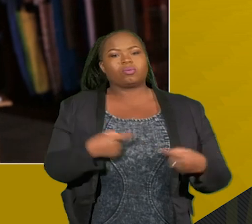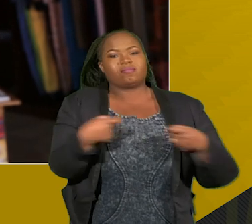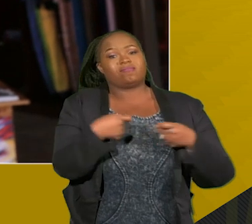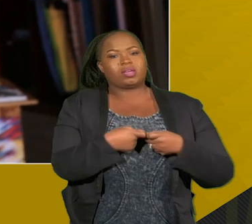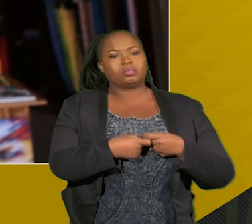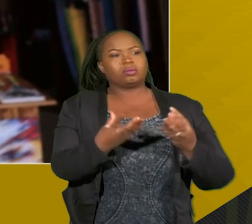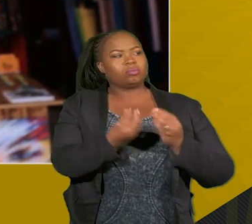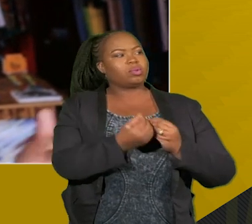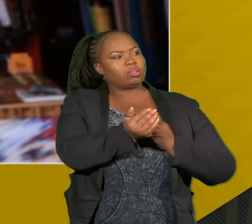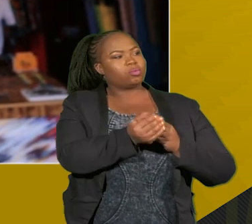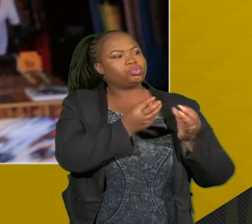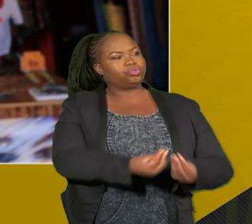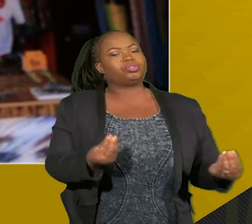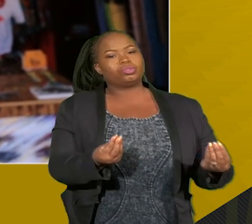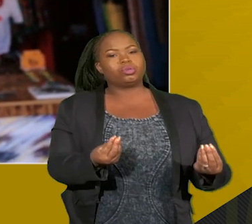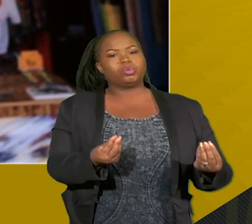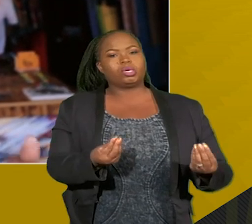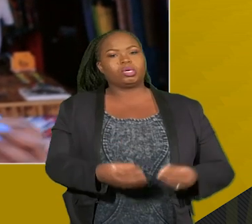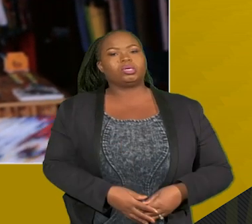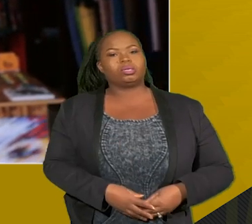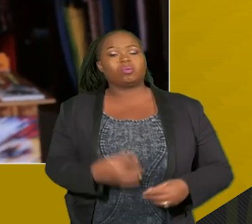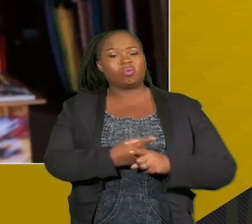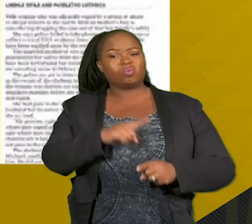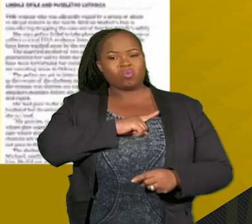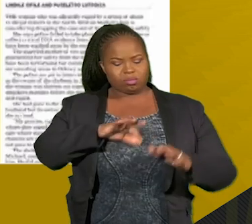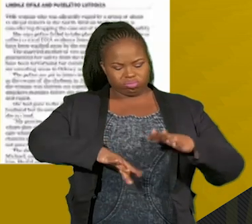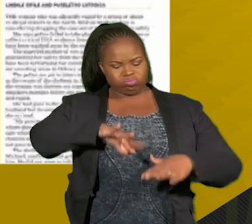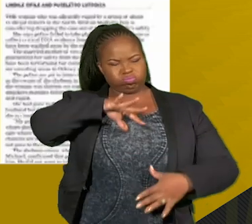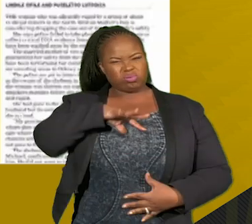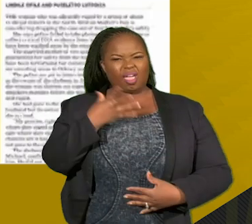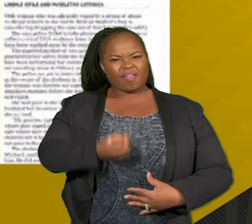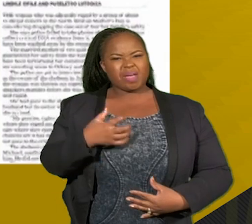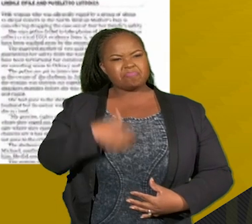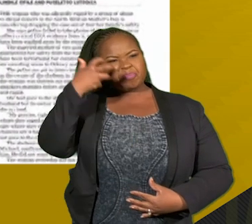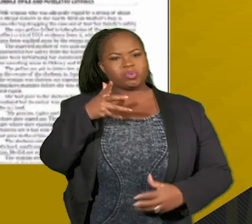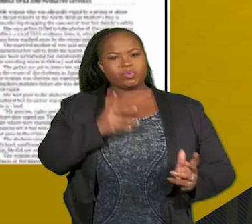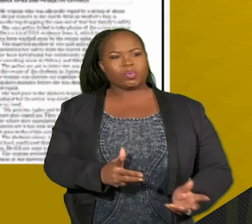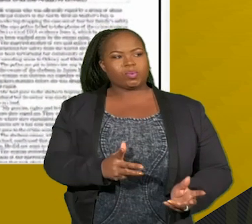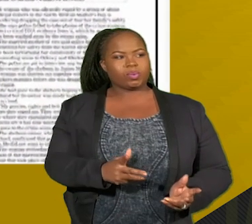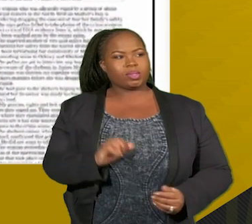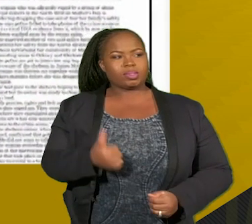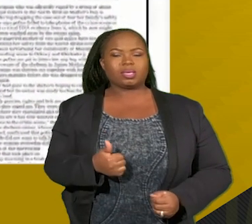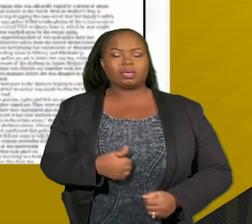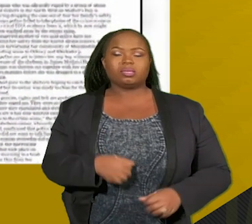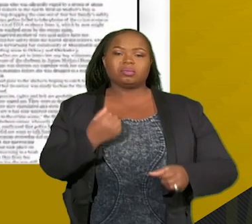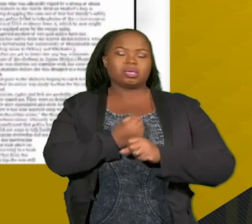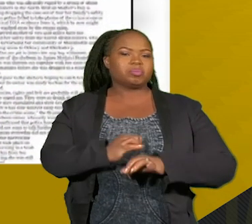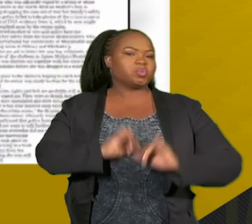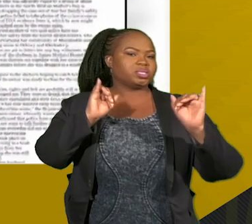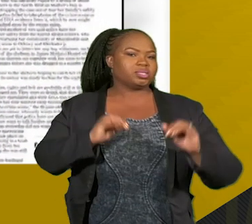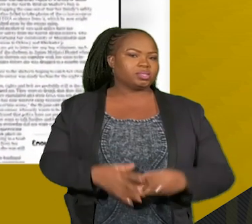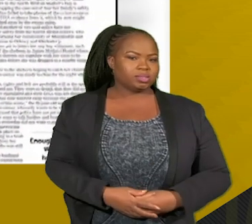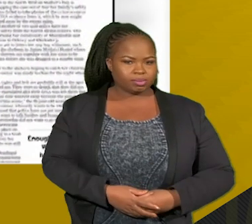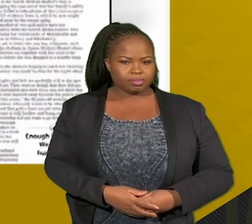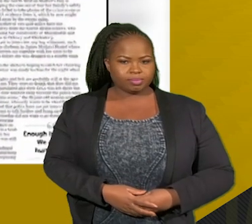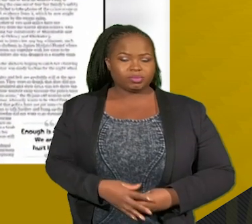bana, because ba yenka from there o bana le enga ka mogare e gola ka yone, and then e ba ntwengwe ga setsa godile